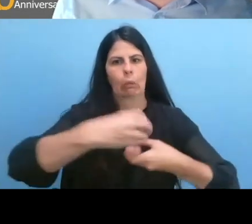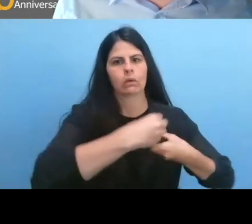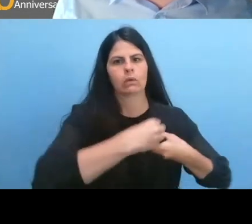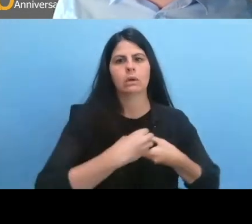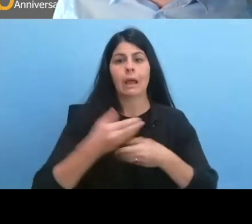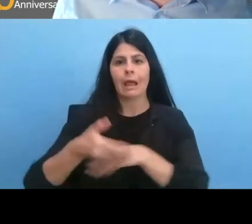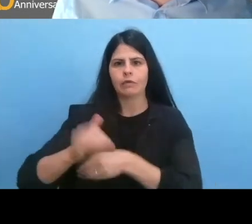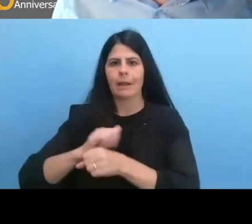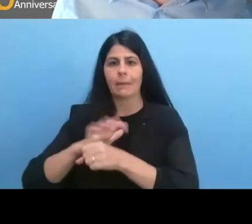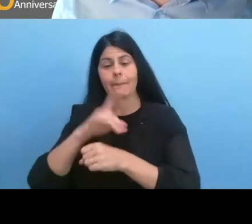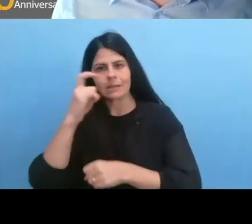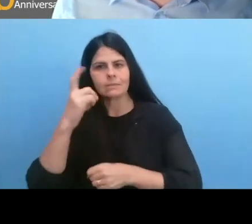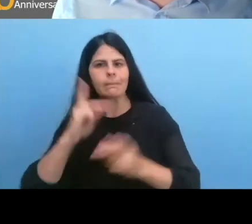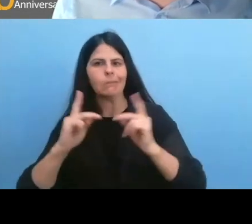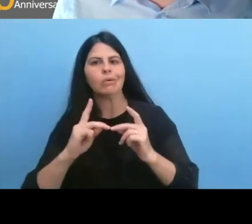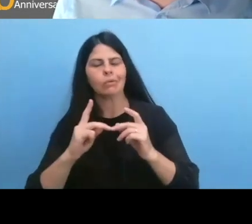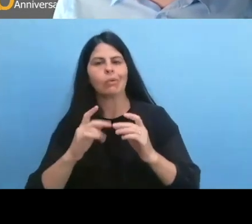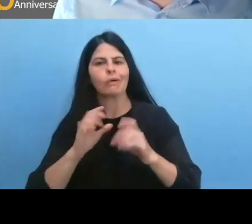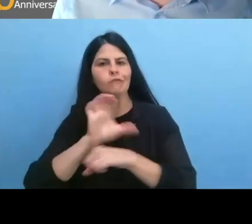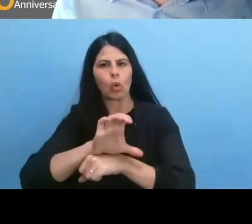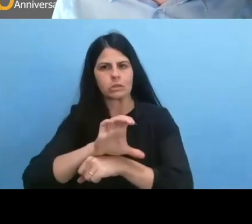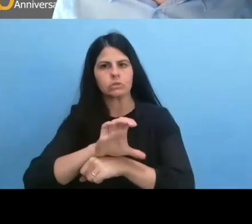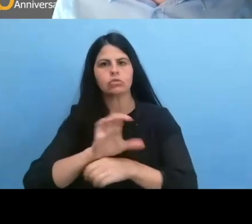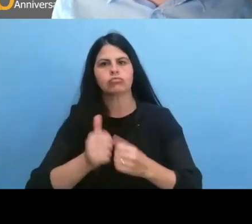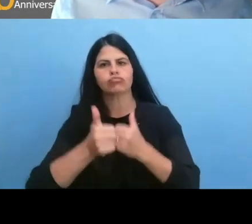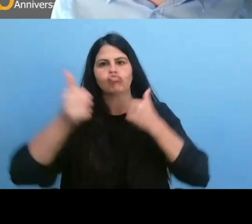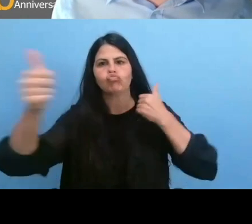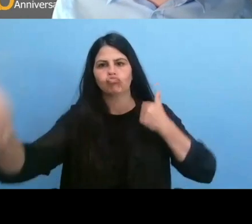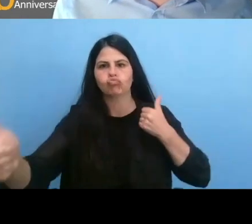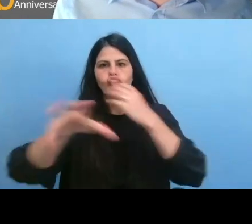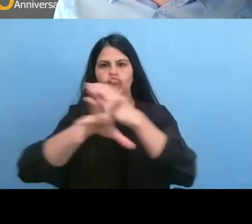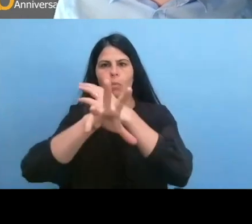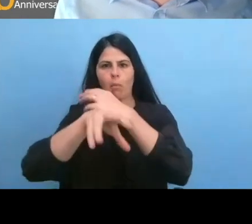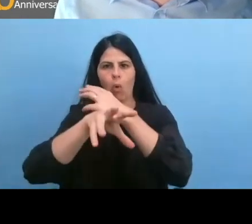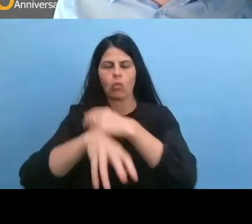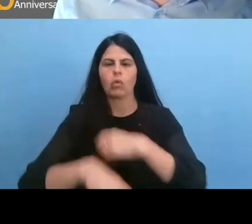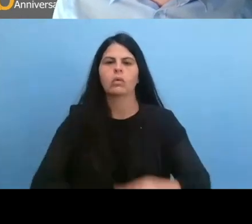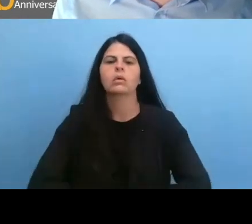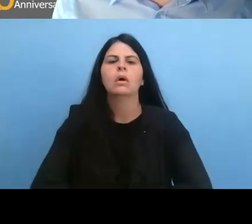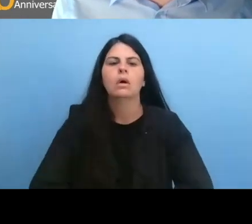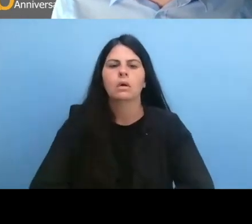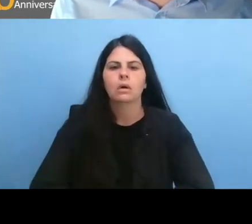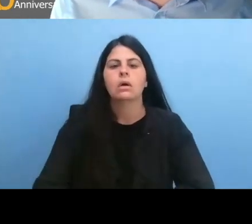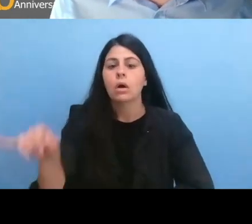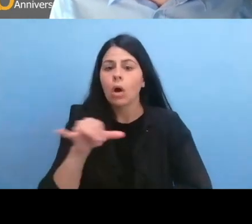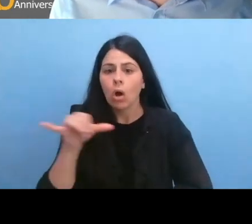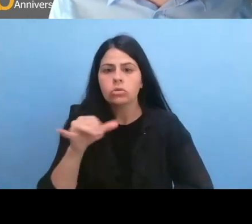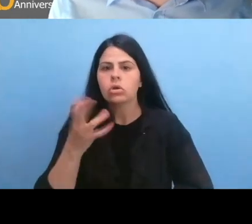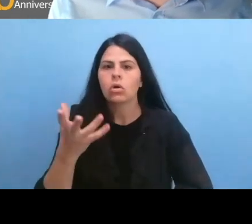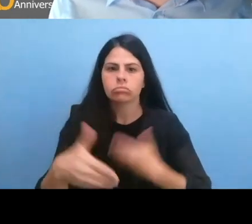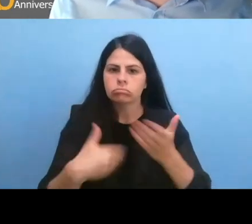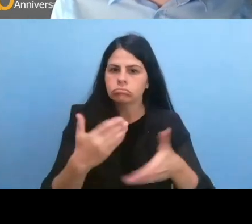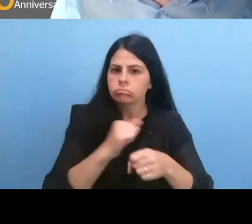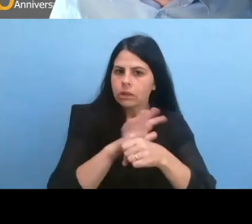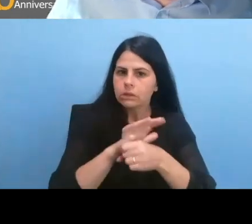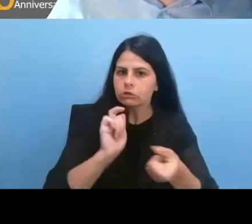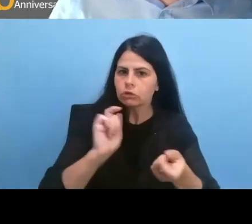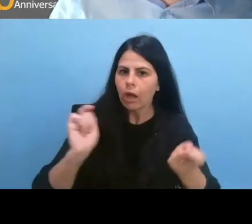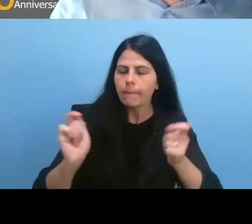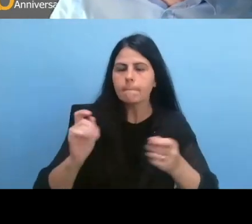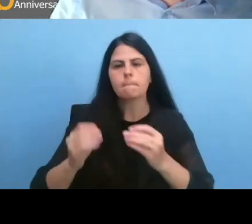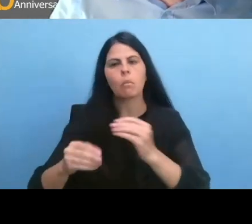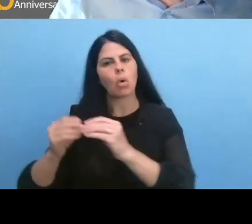to go remote. And also because as the economy has shifted, more people with disabilities that may